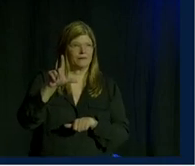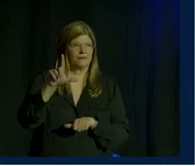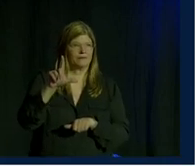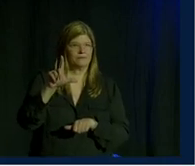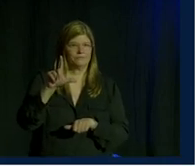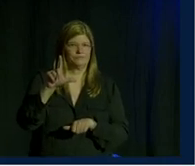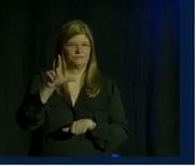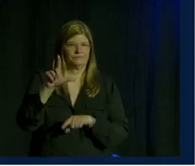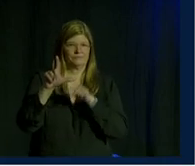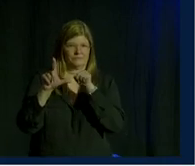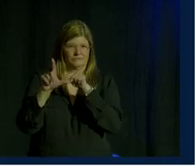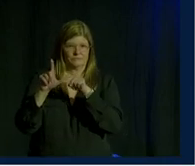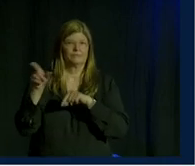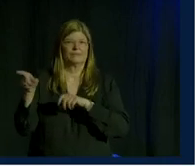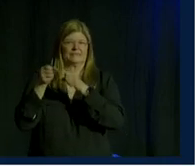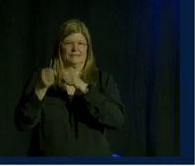is